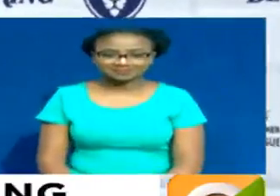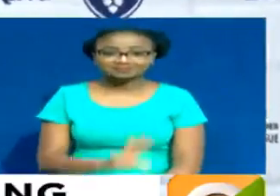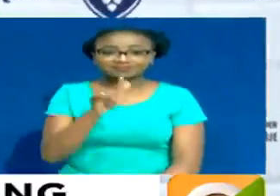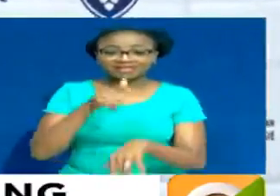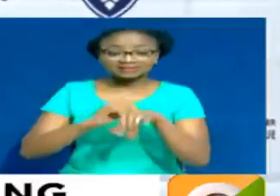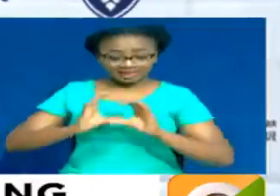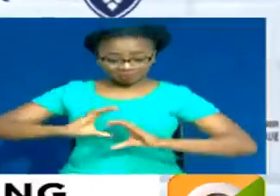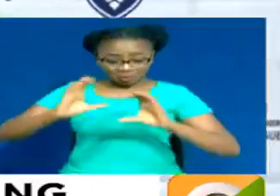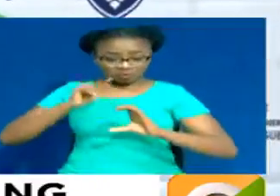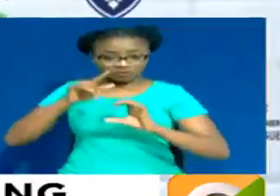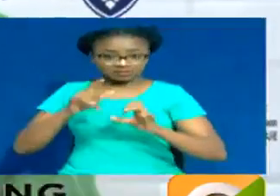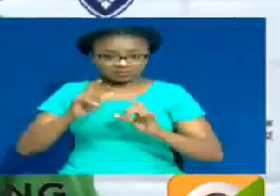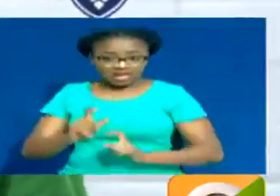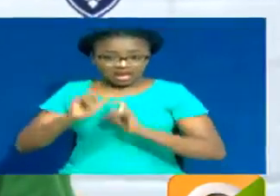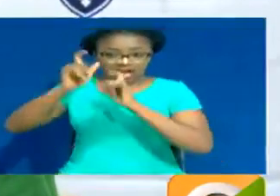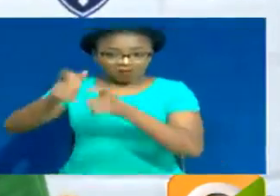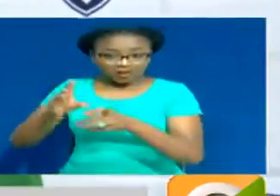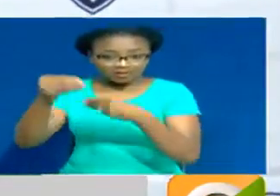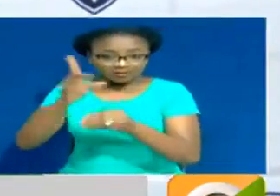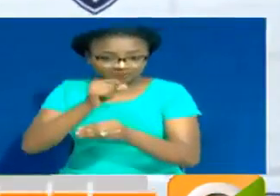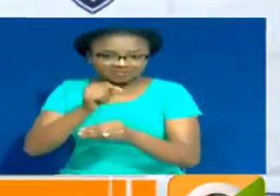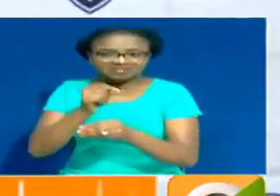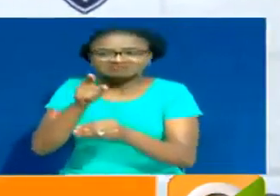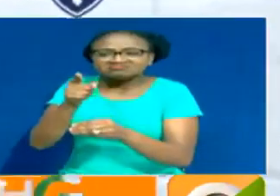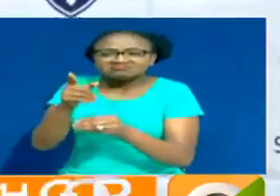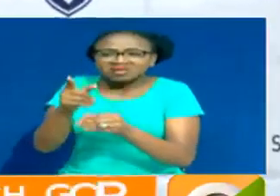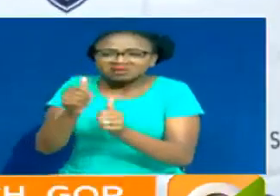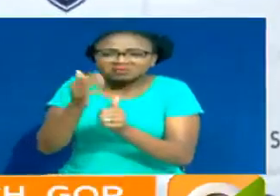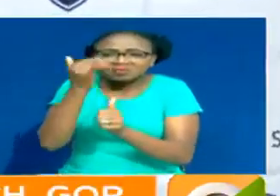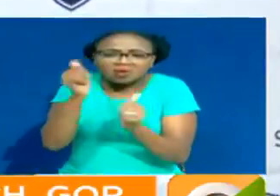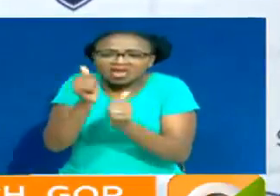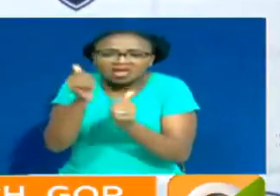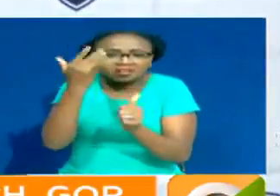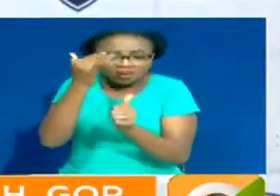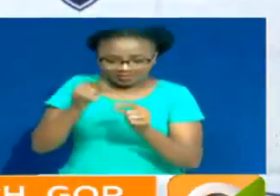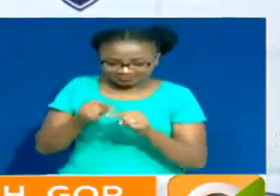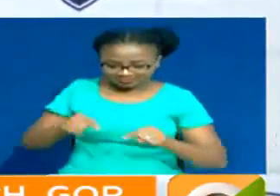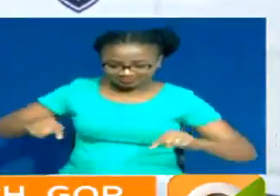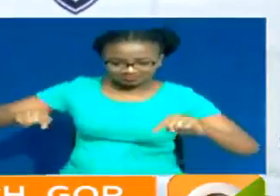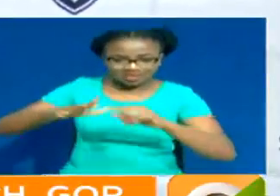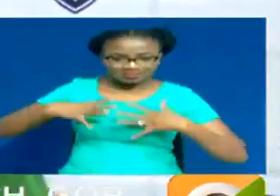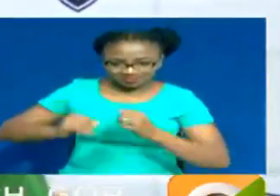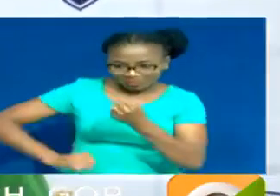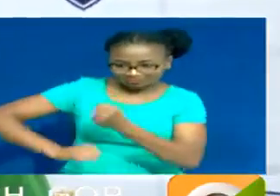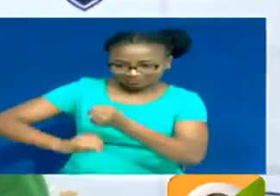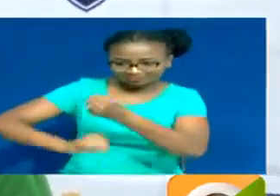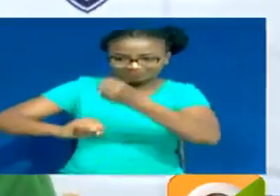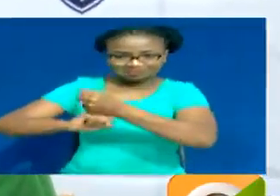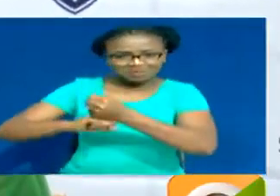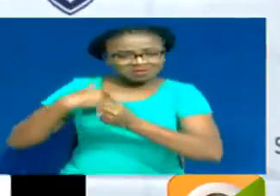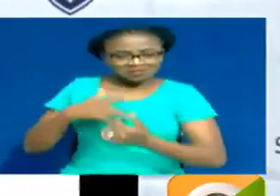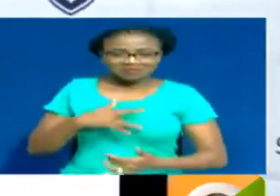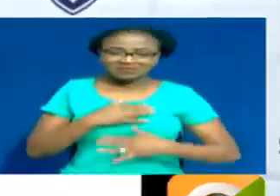When the coach is the coach of the month is because all people around him work very well, and because of that I feel